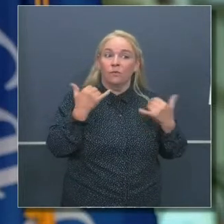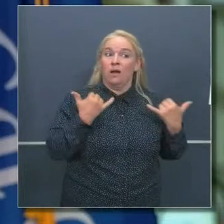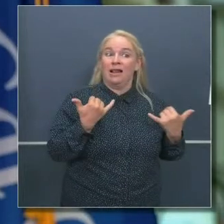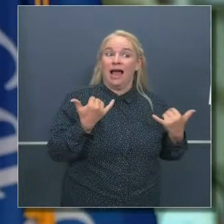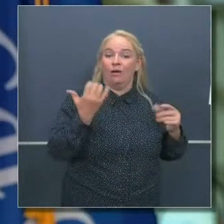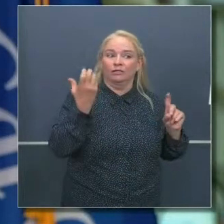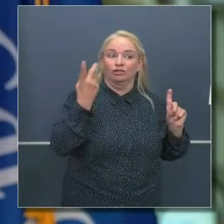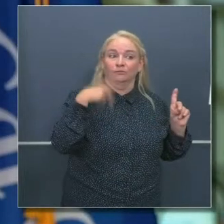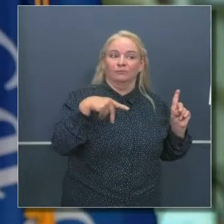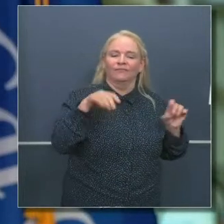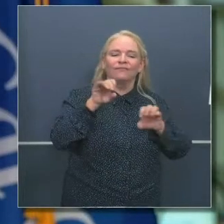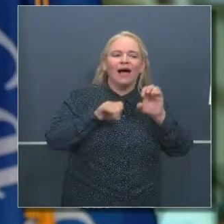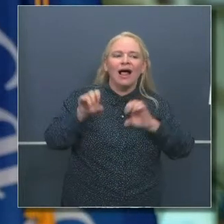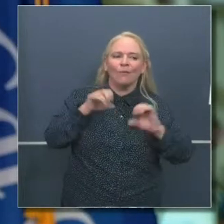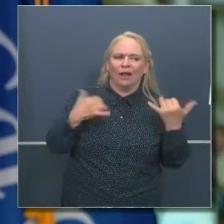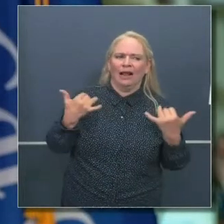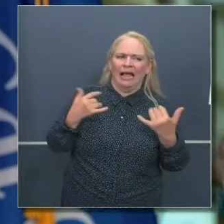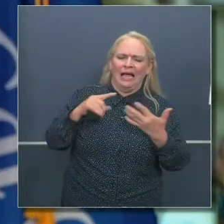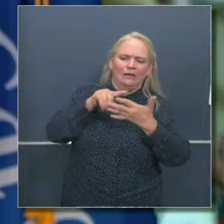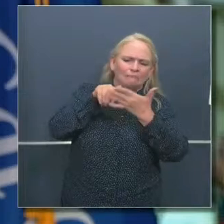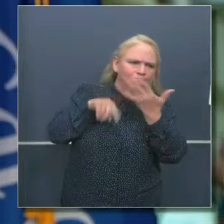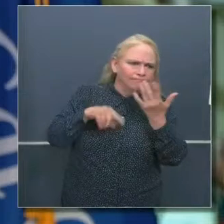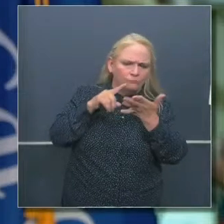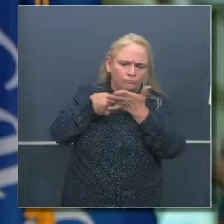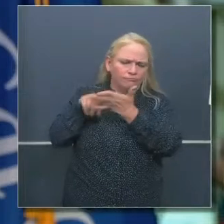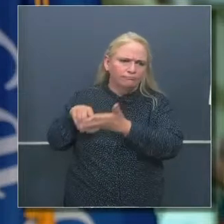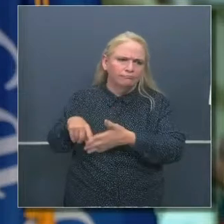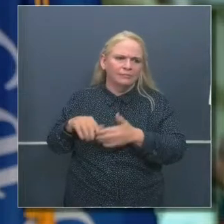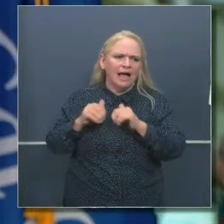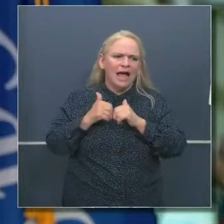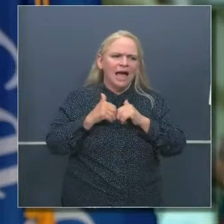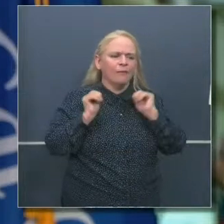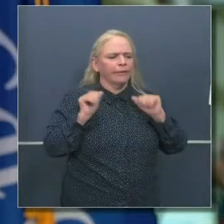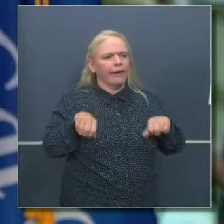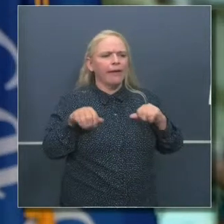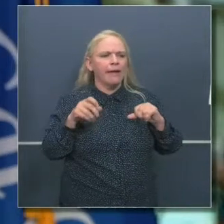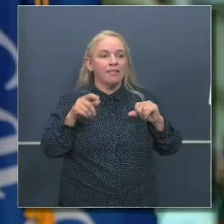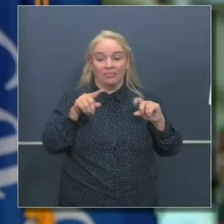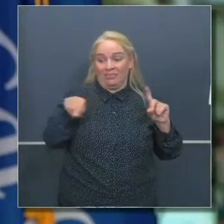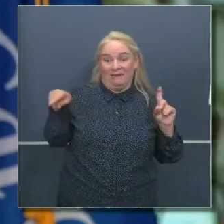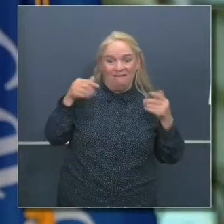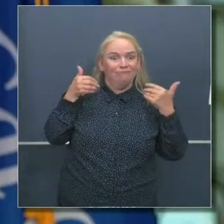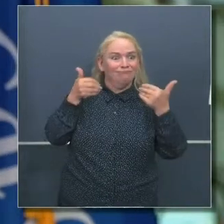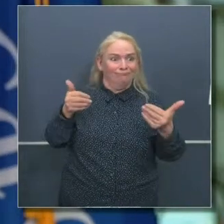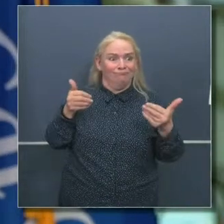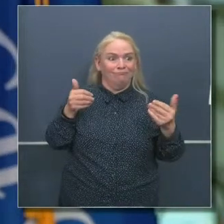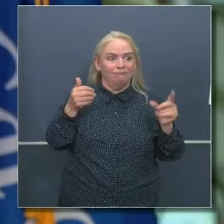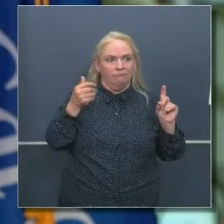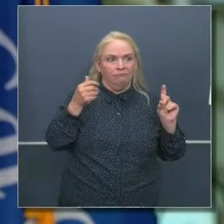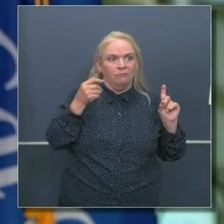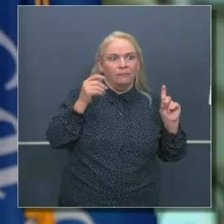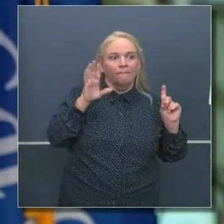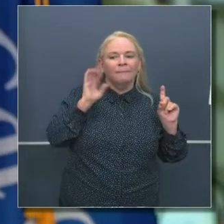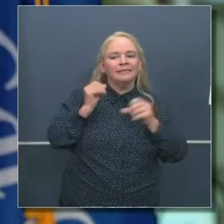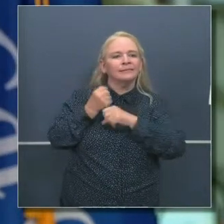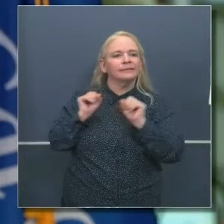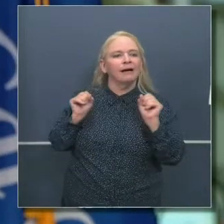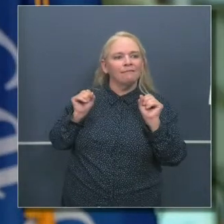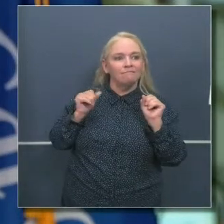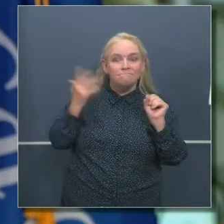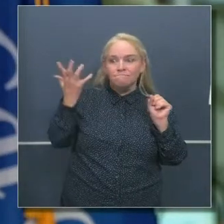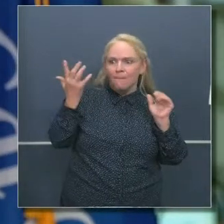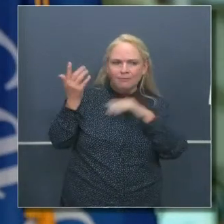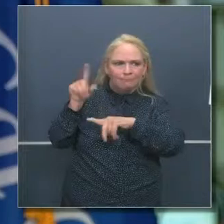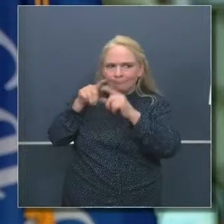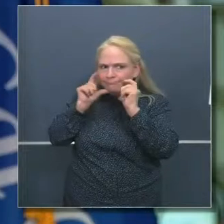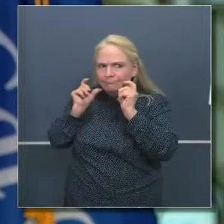permits now to see about how that can be done safely, taking into account the governor's orders and